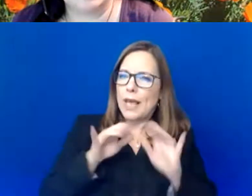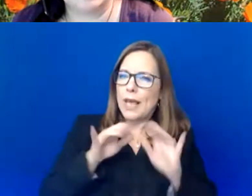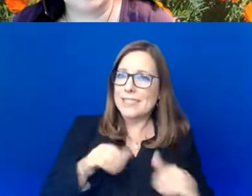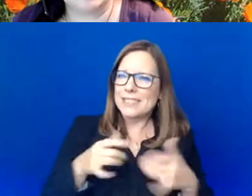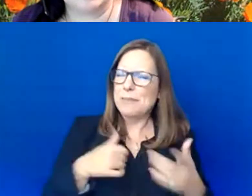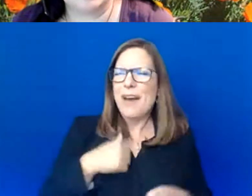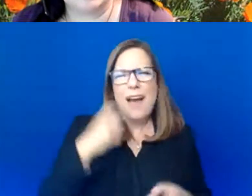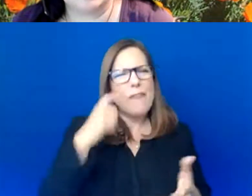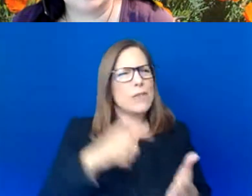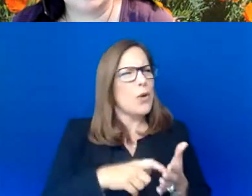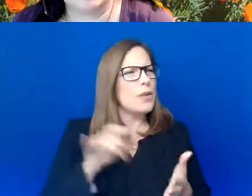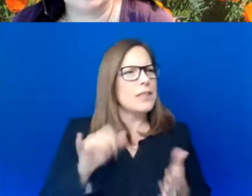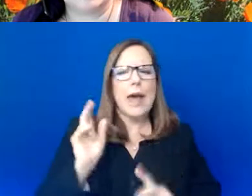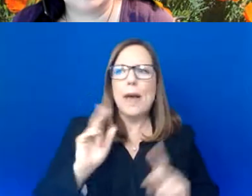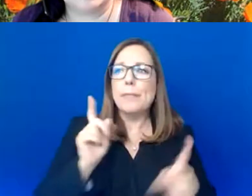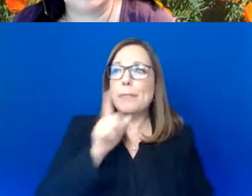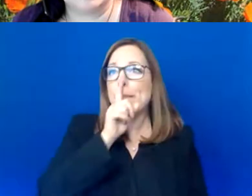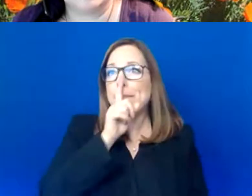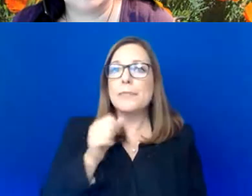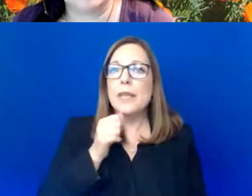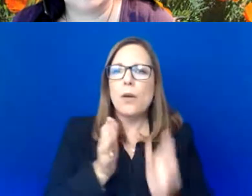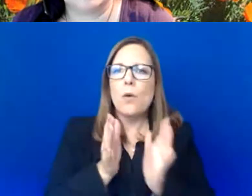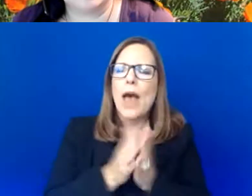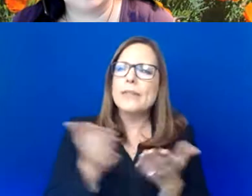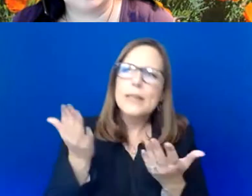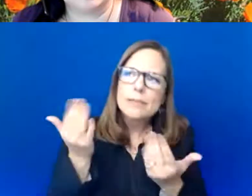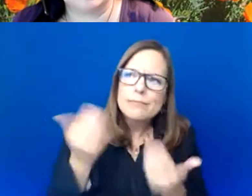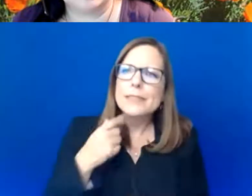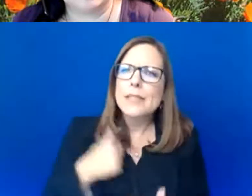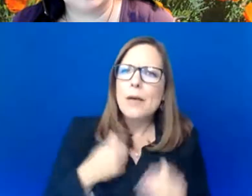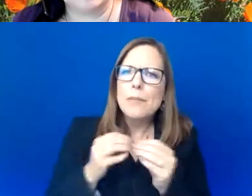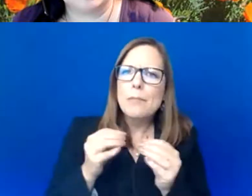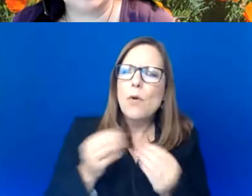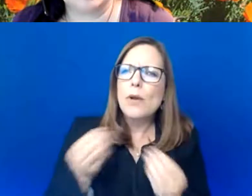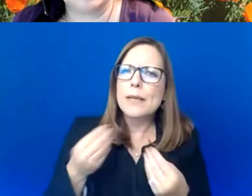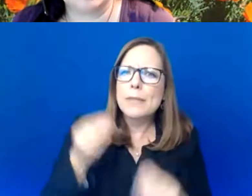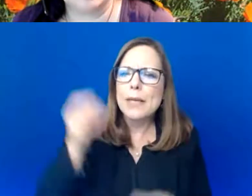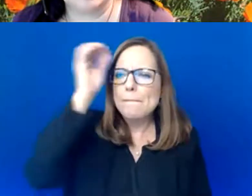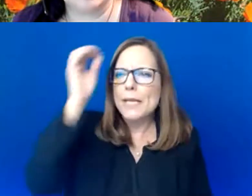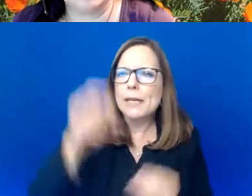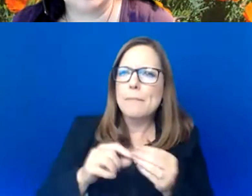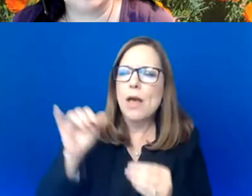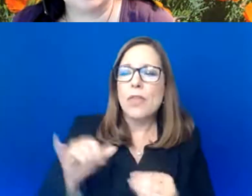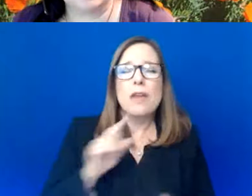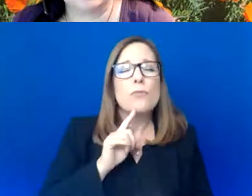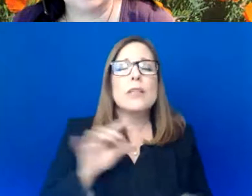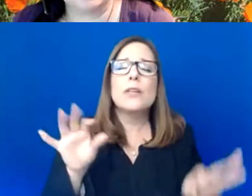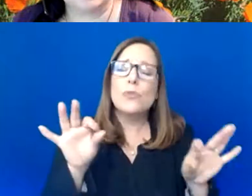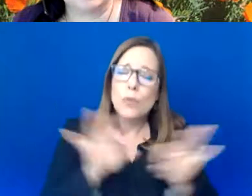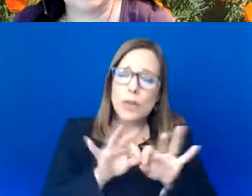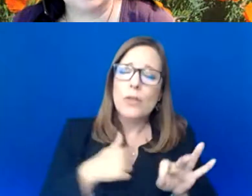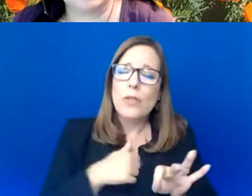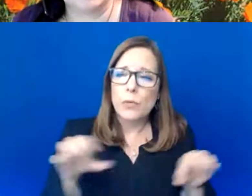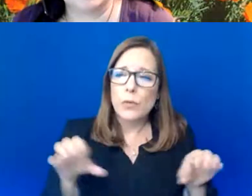asks, can you please give me an opinion about this? It's really critical that we do that a lot more. And I think